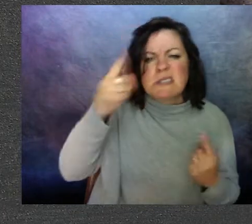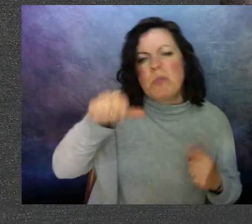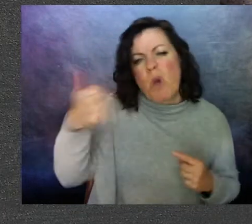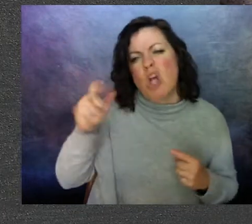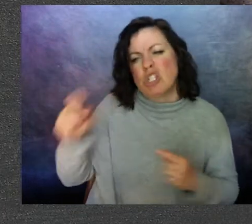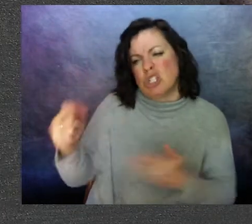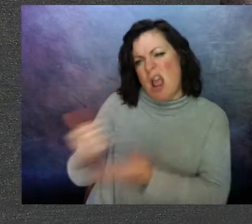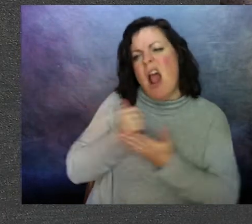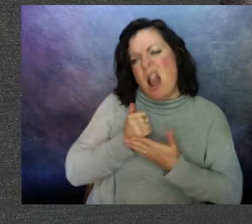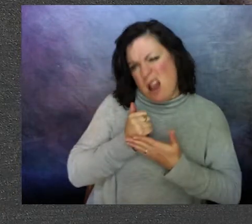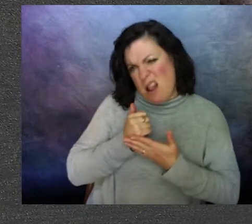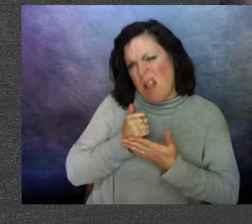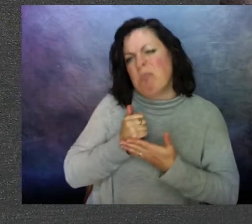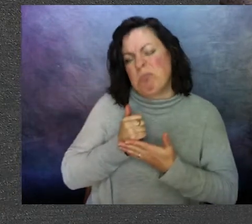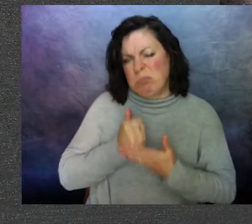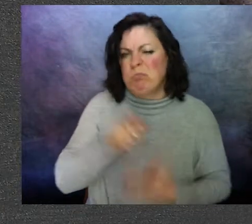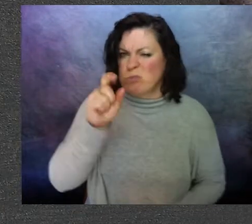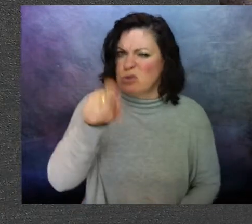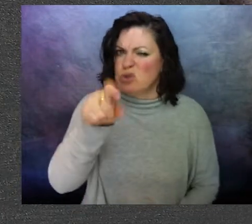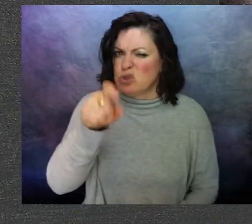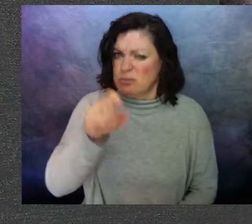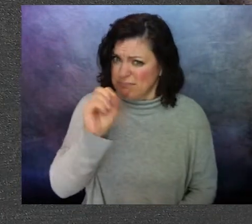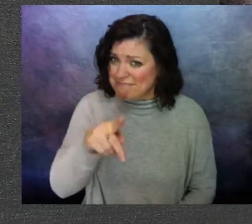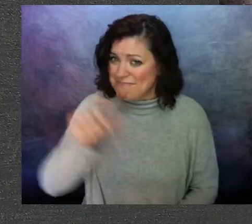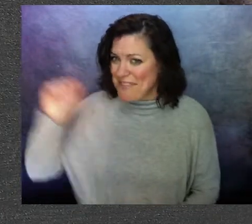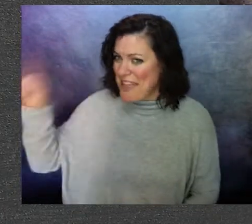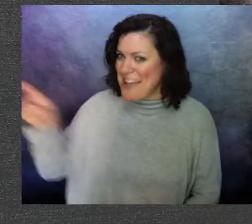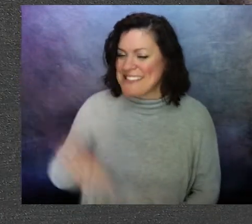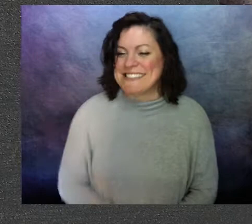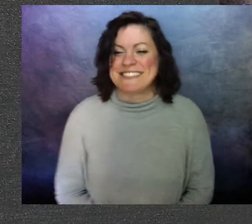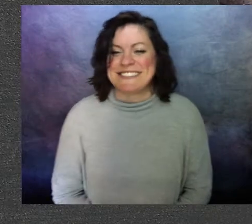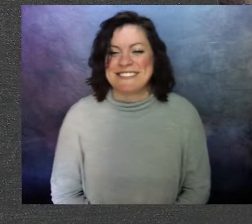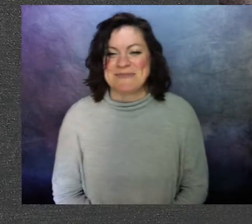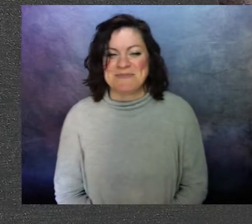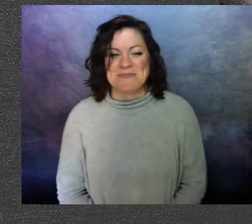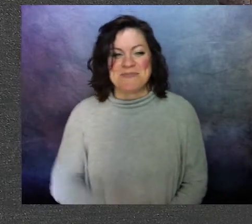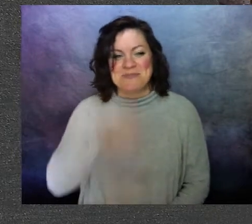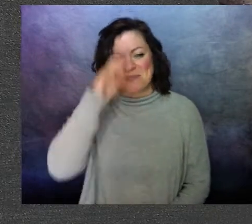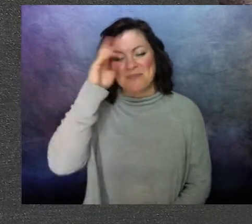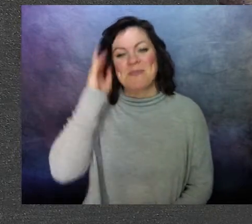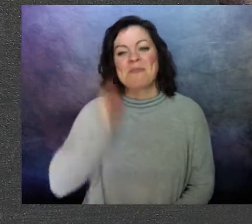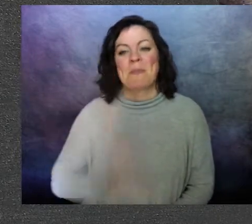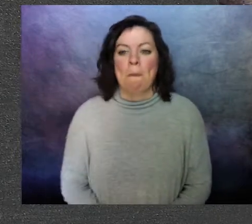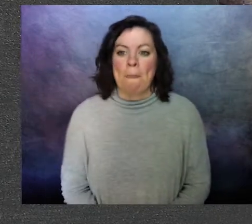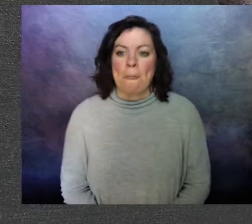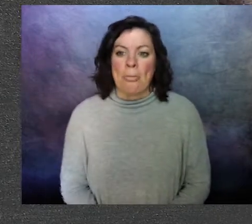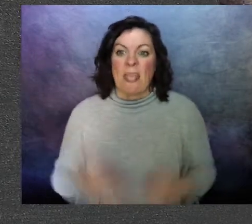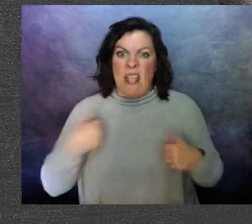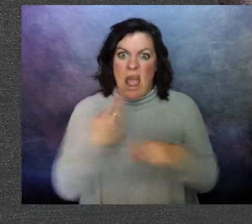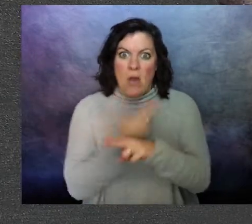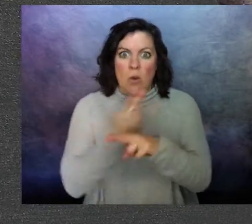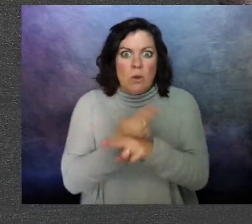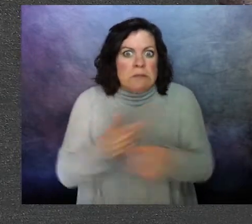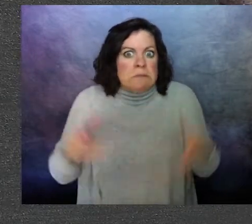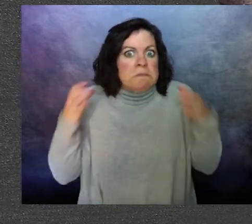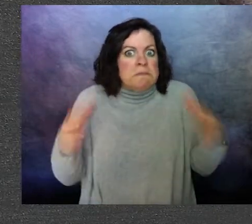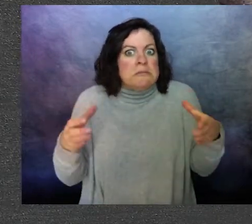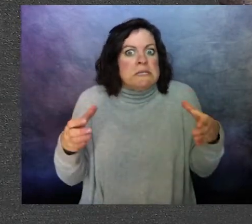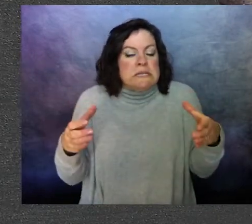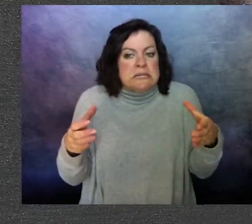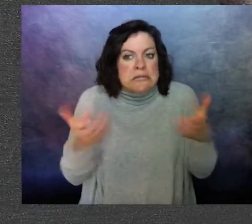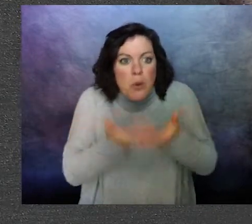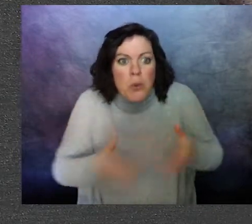So I recommend getting a grown-up to help you with this one and being patient. So I'm going to go ahead and I'm going to use the big jar,